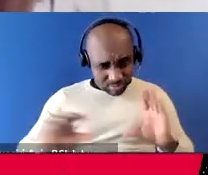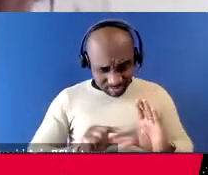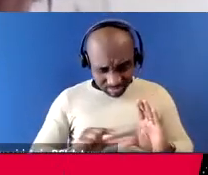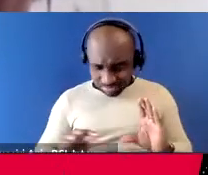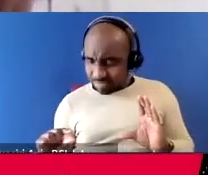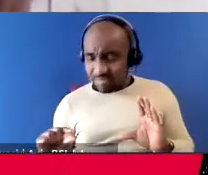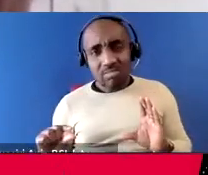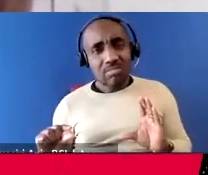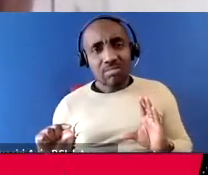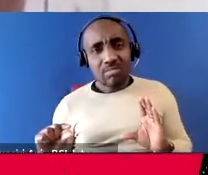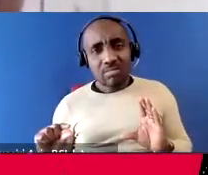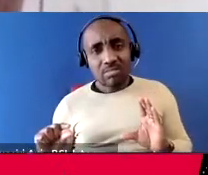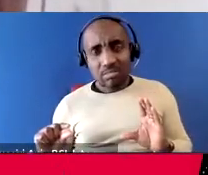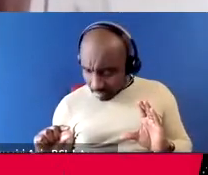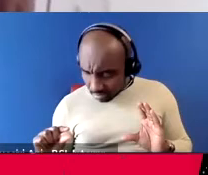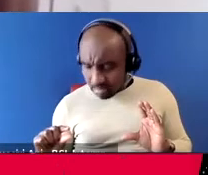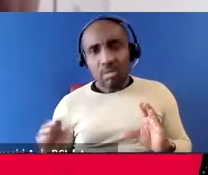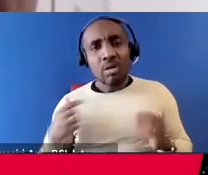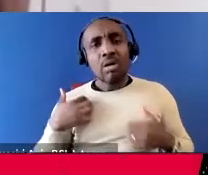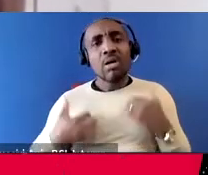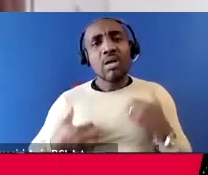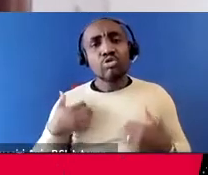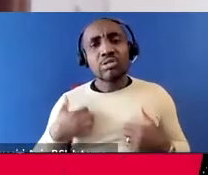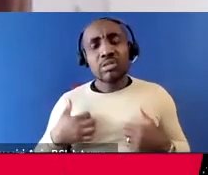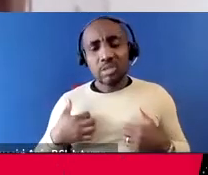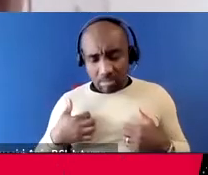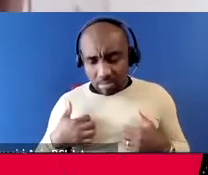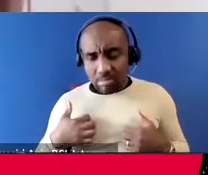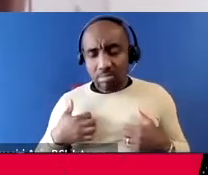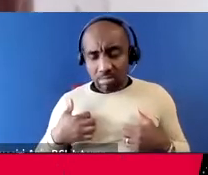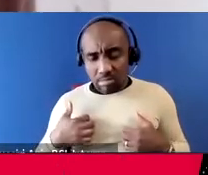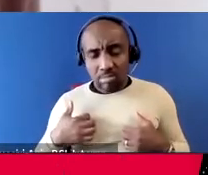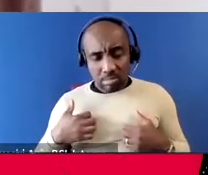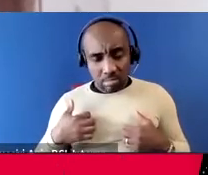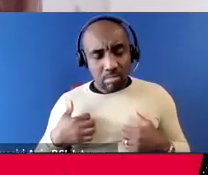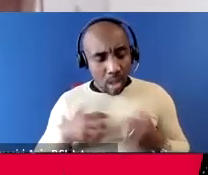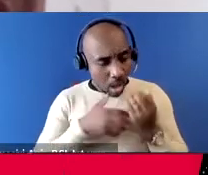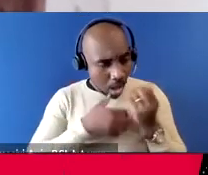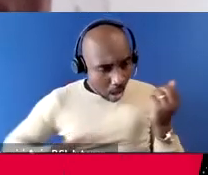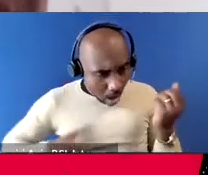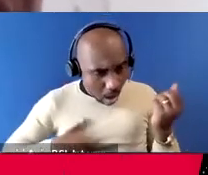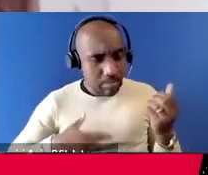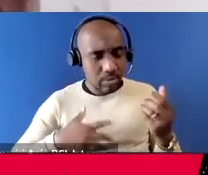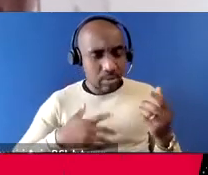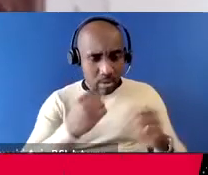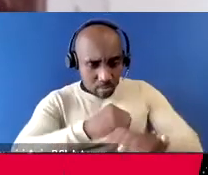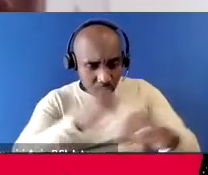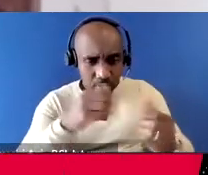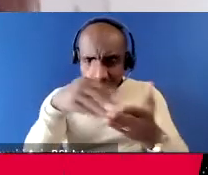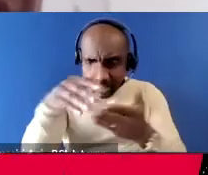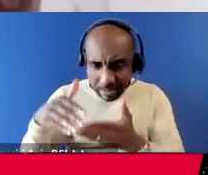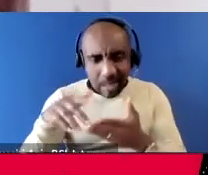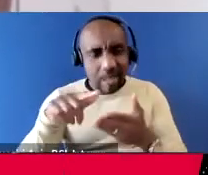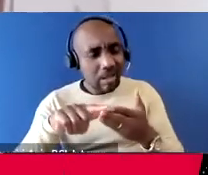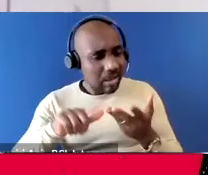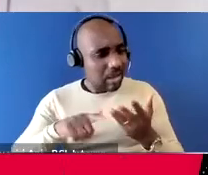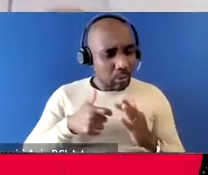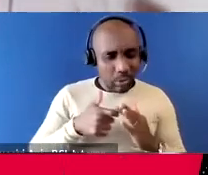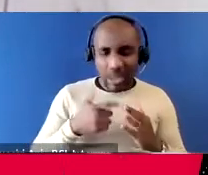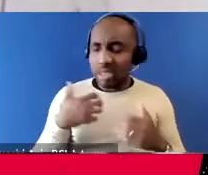have a significance in the public consciousness far above and beyond their actual economic